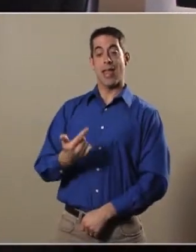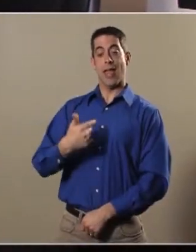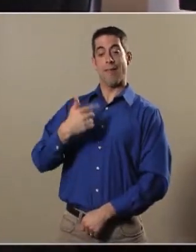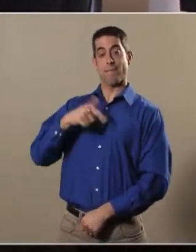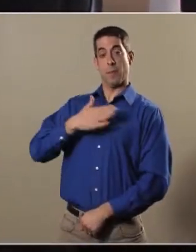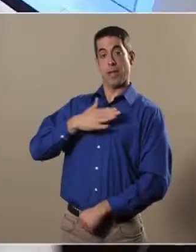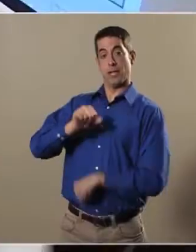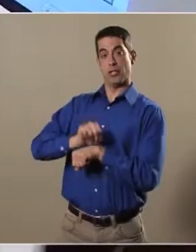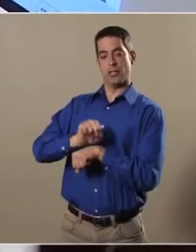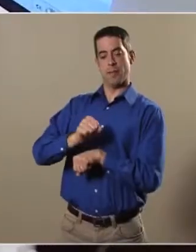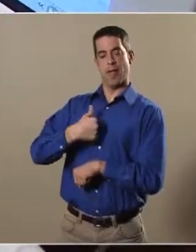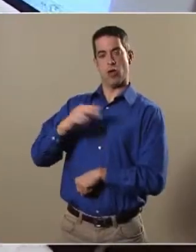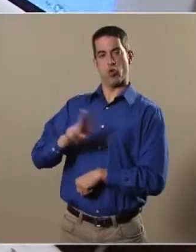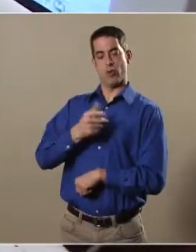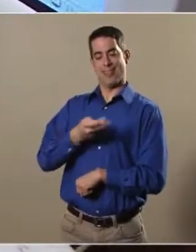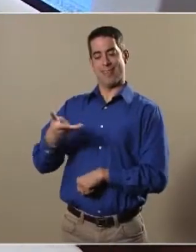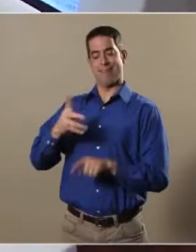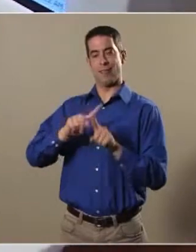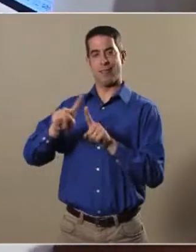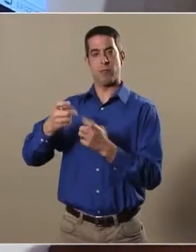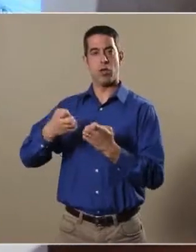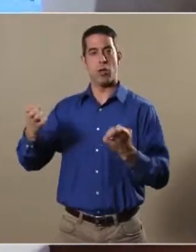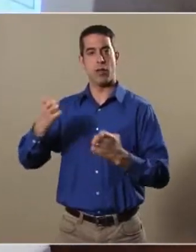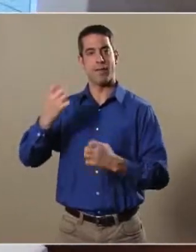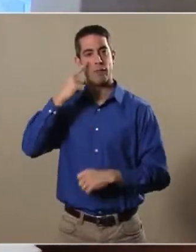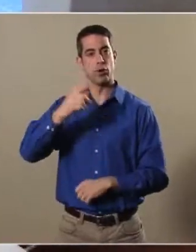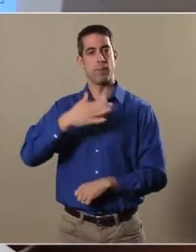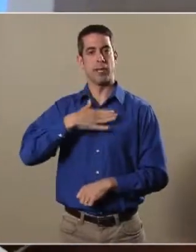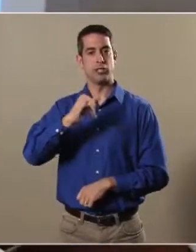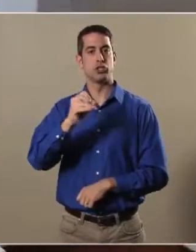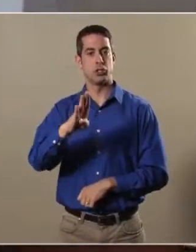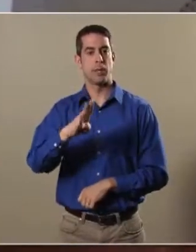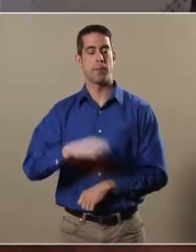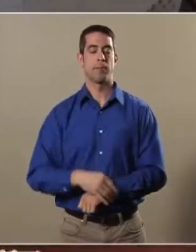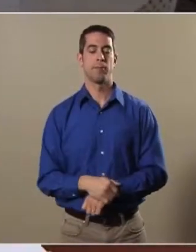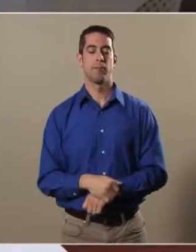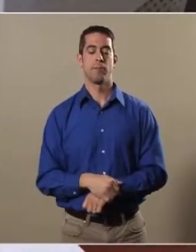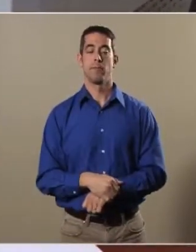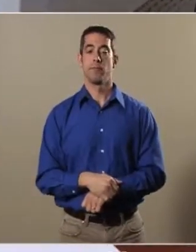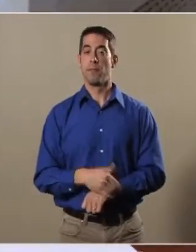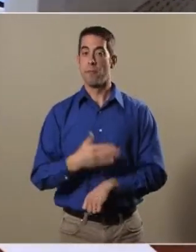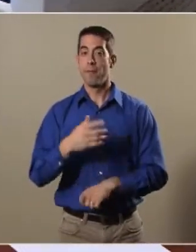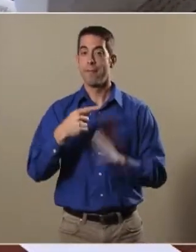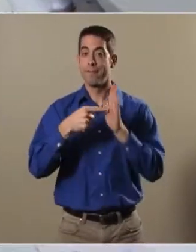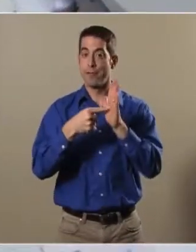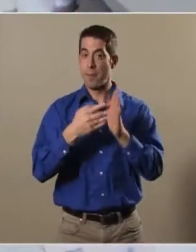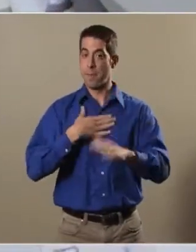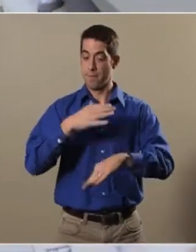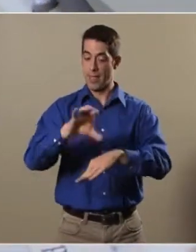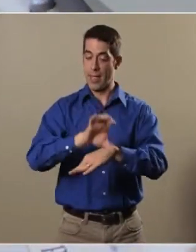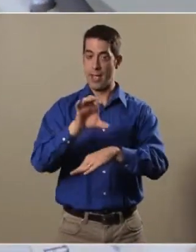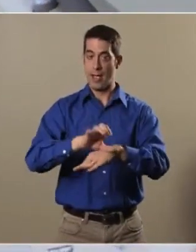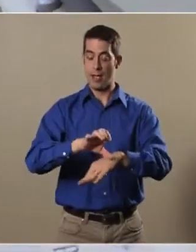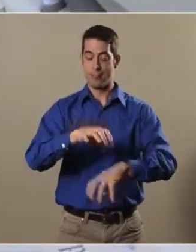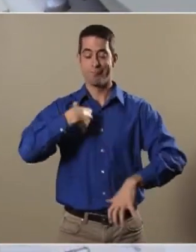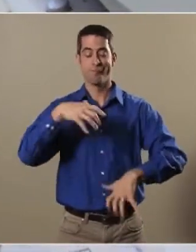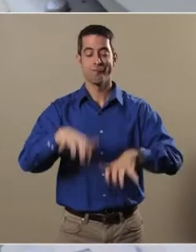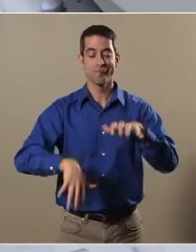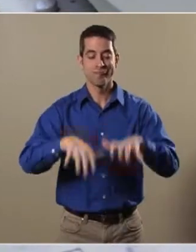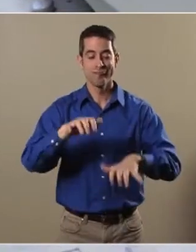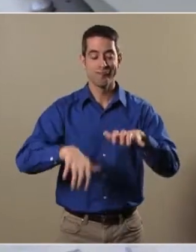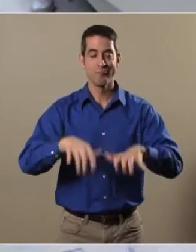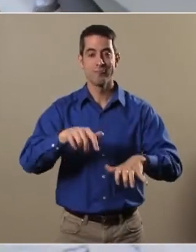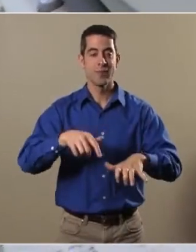my job. The computer has a voice output system, so everything talks. So I'm not using the mouse, I'm